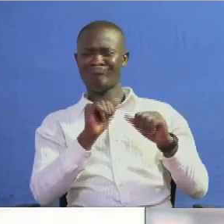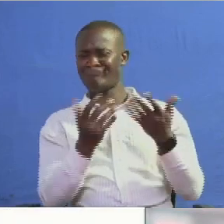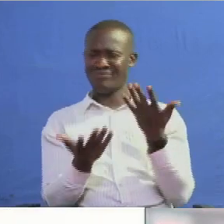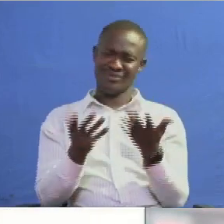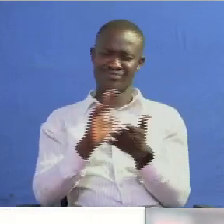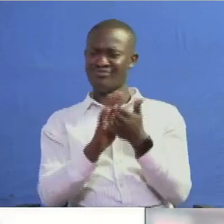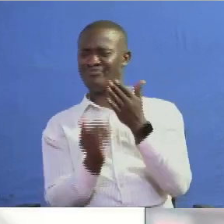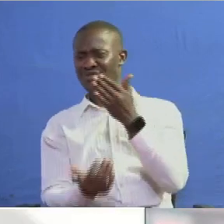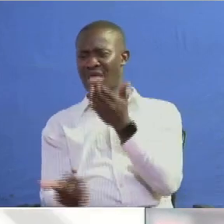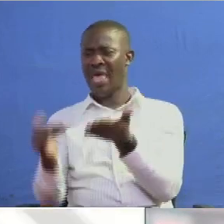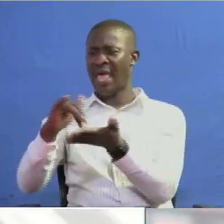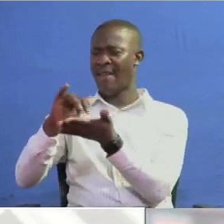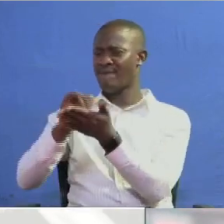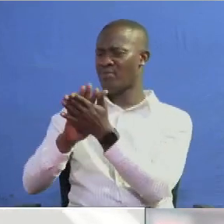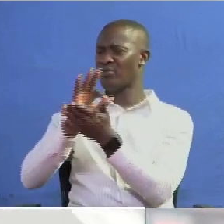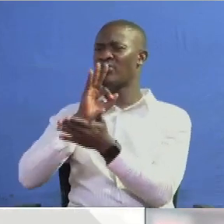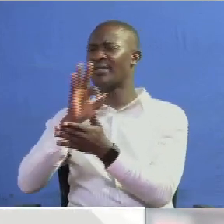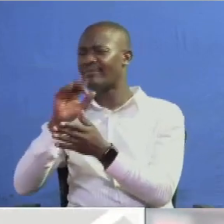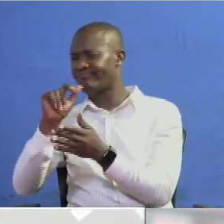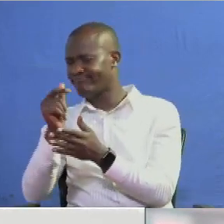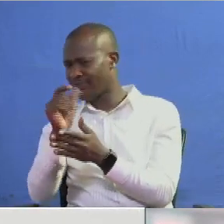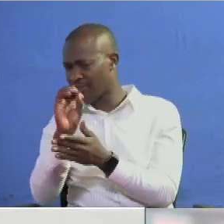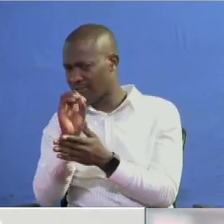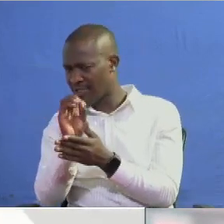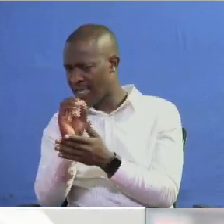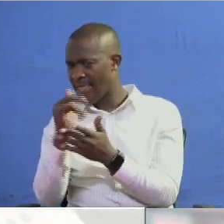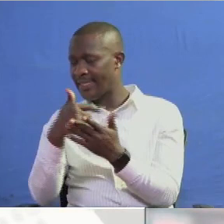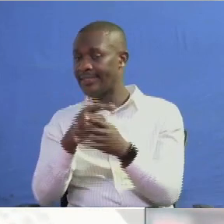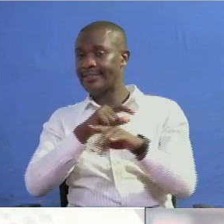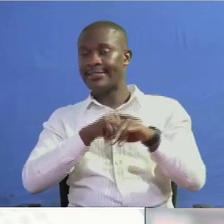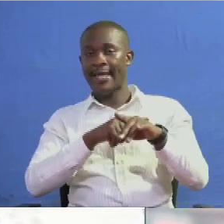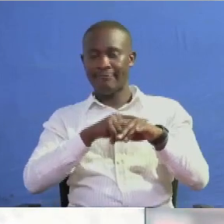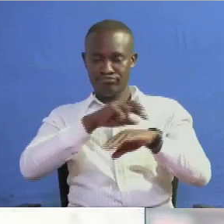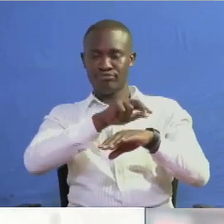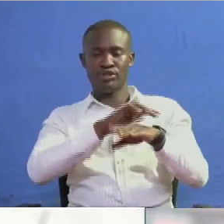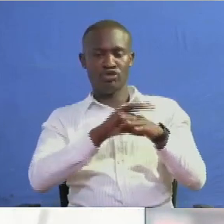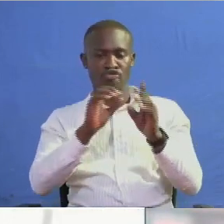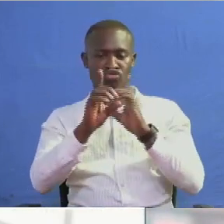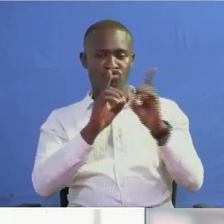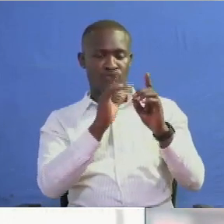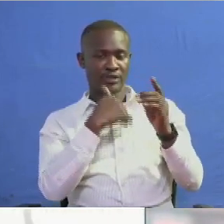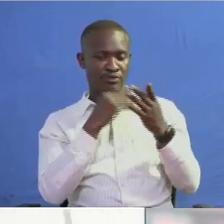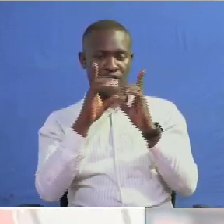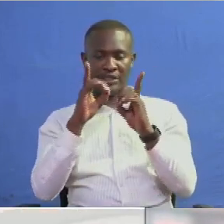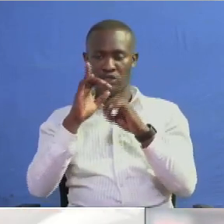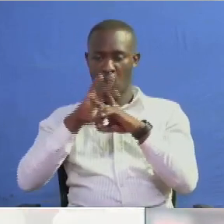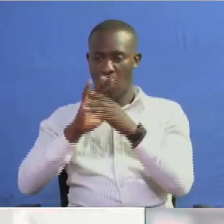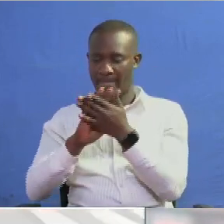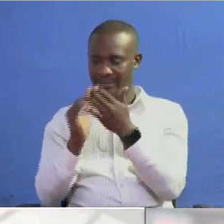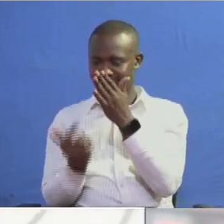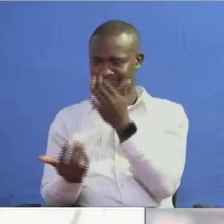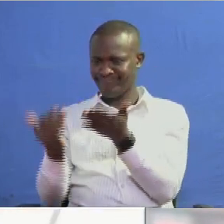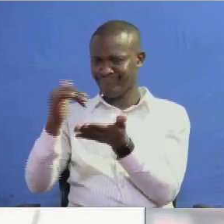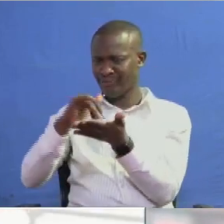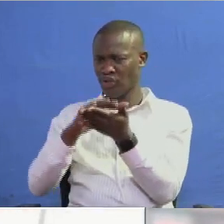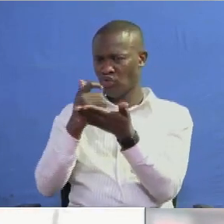300 Kenyan shillings following the Israel-Hamas war. This was during the National Dialogue Committee meeting discussion on the rising cost of living in